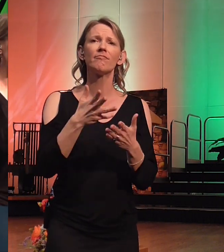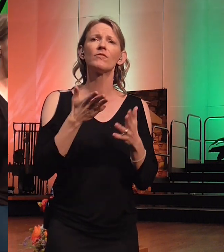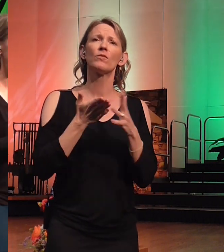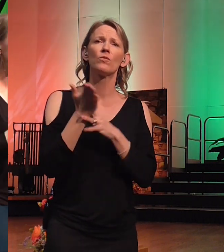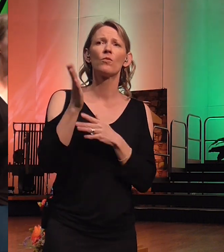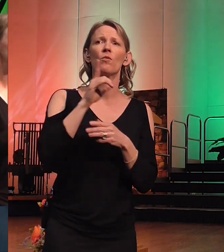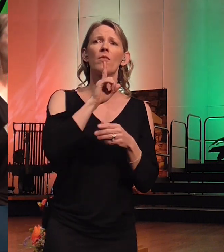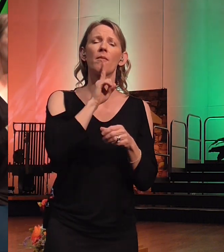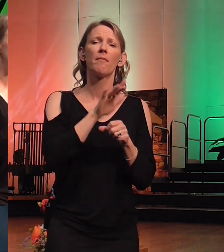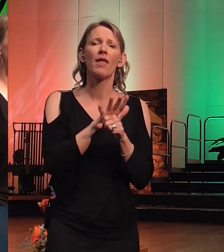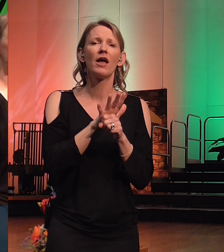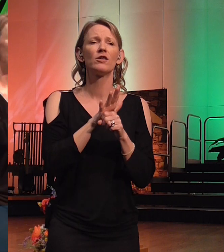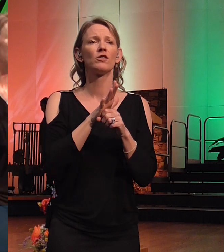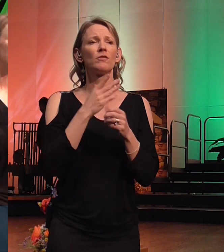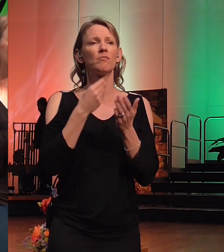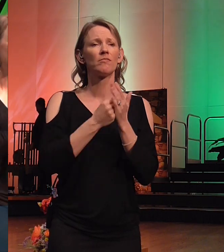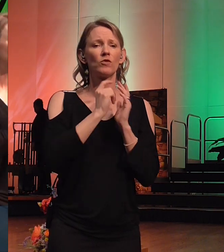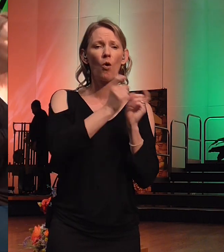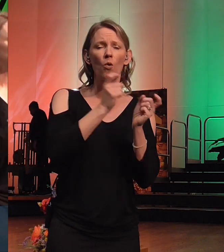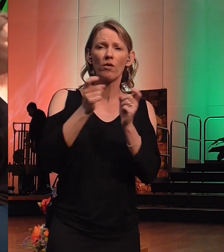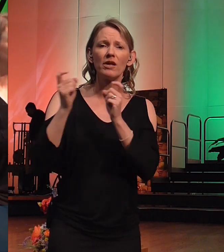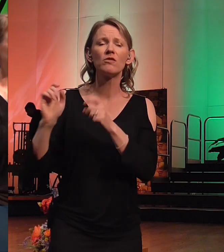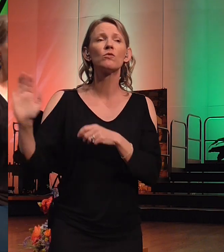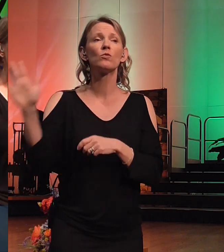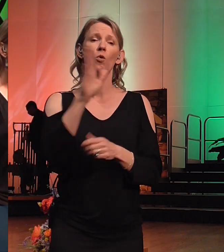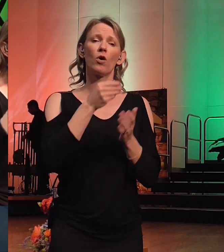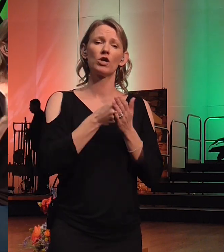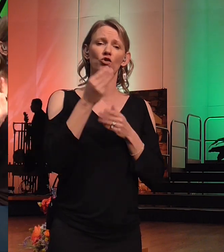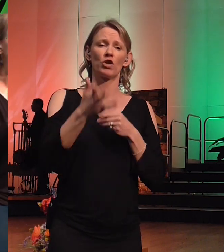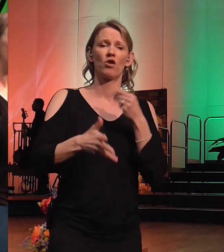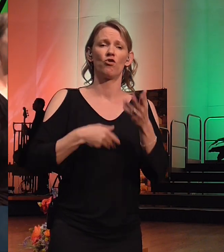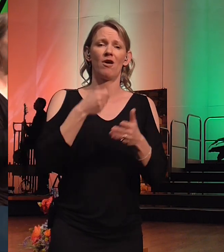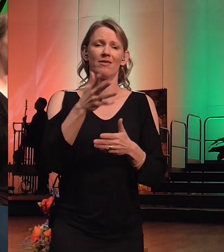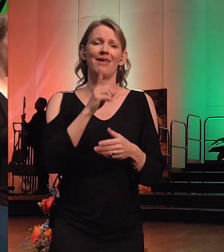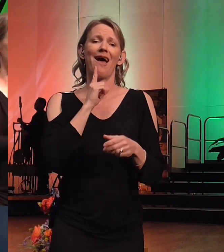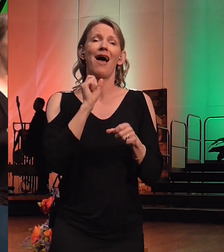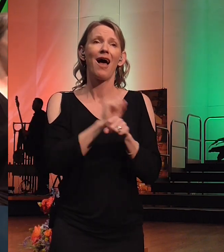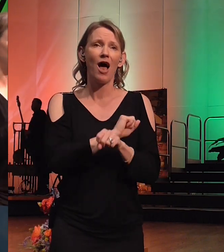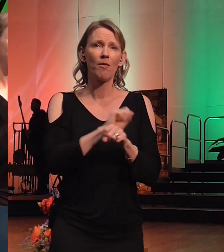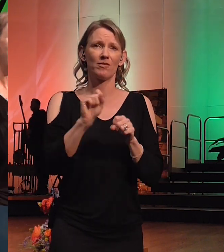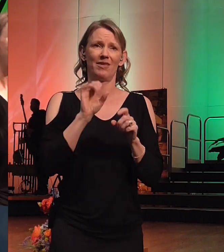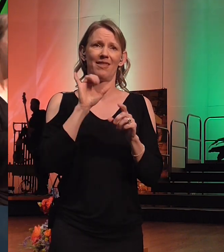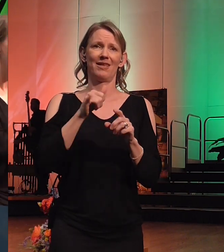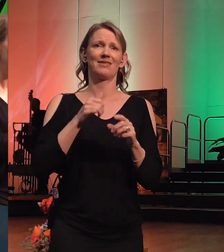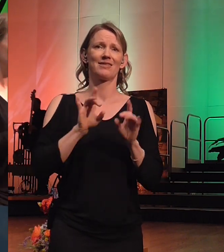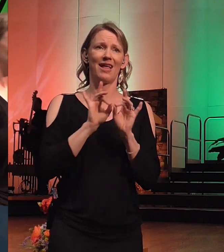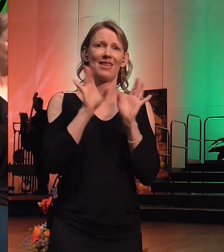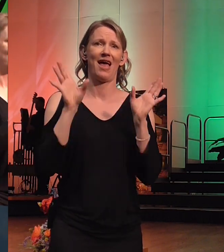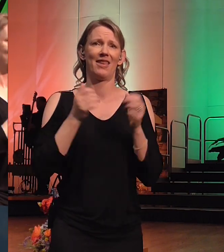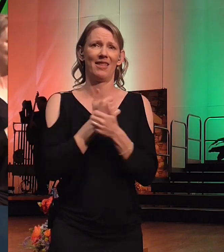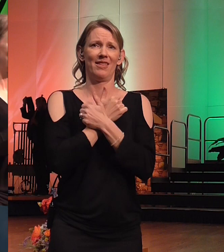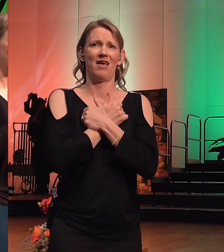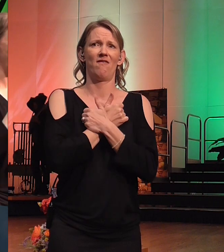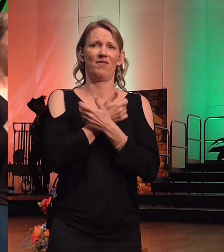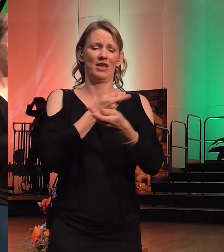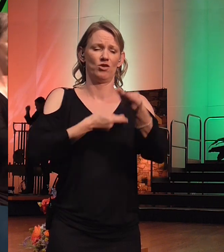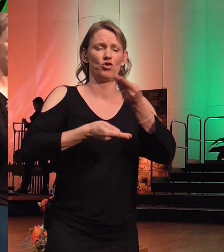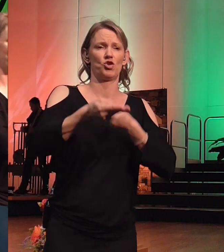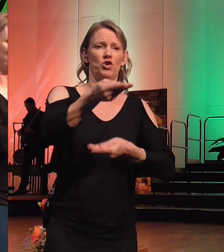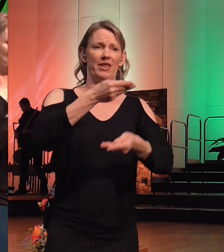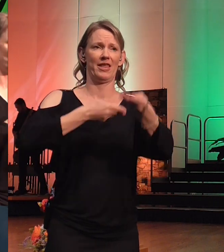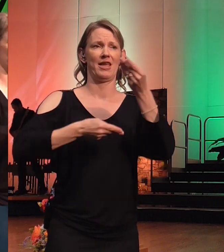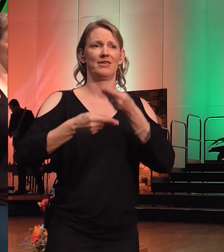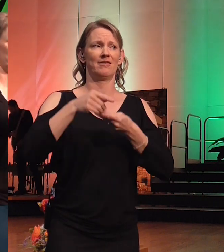the pledge, the donations. Your generosity absolutely is the light and the love that